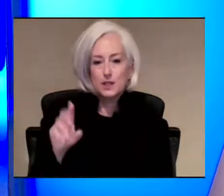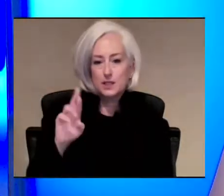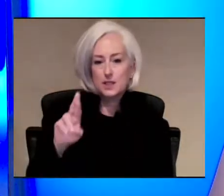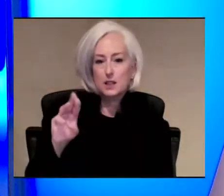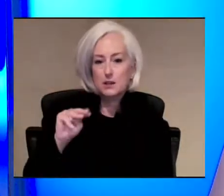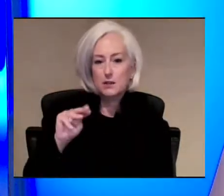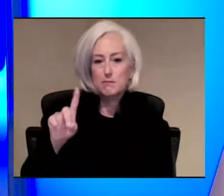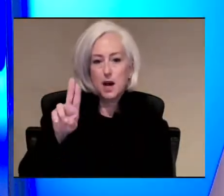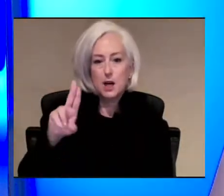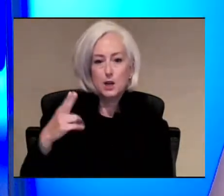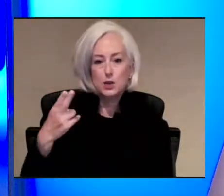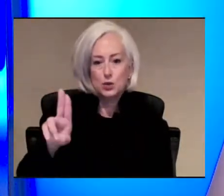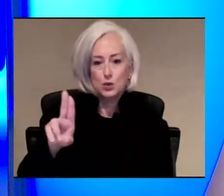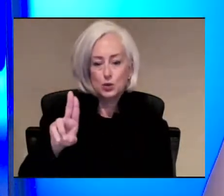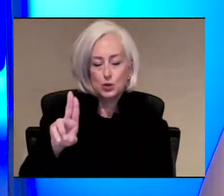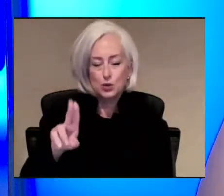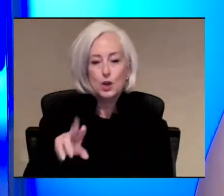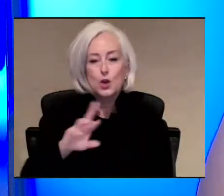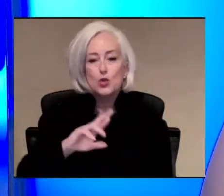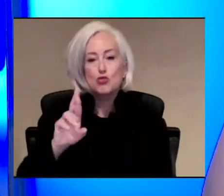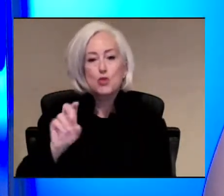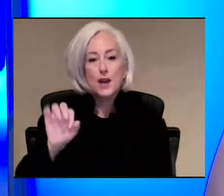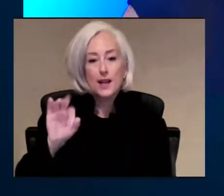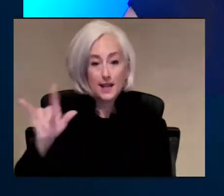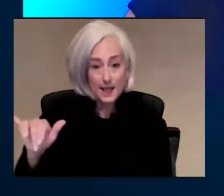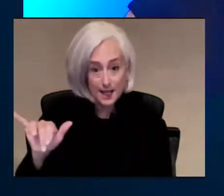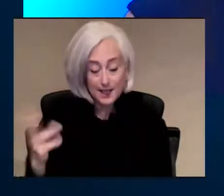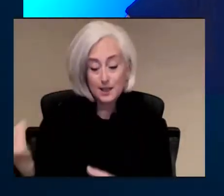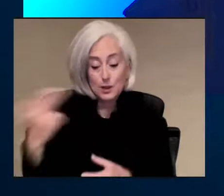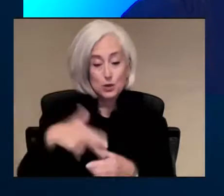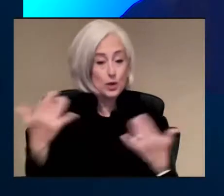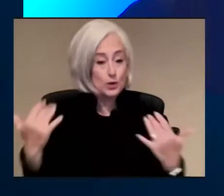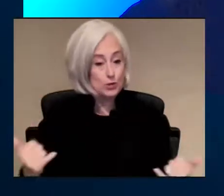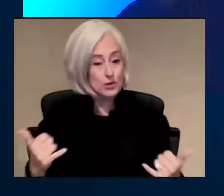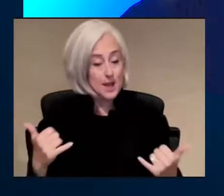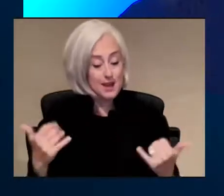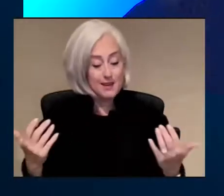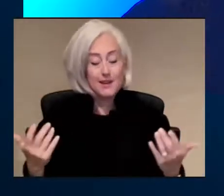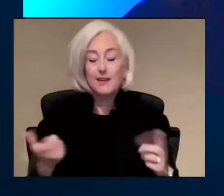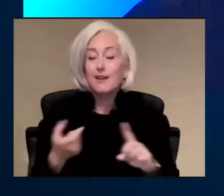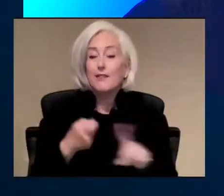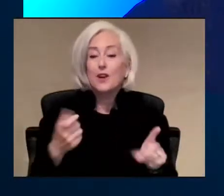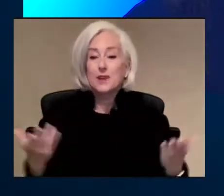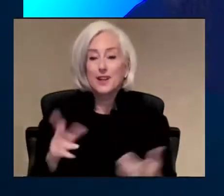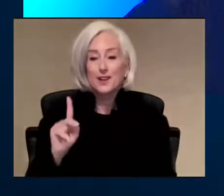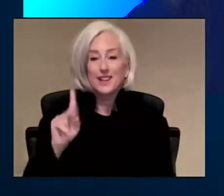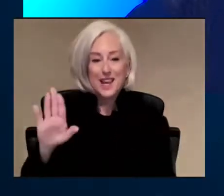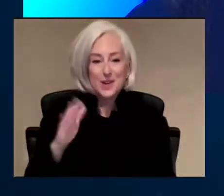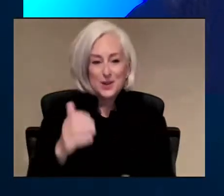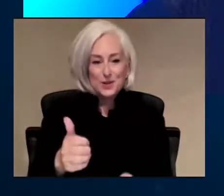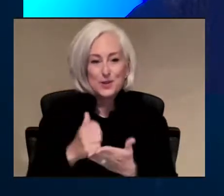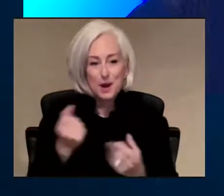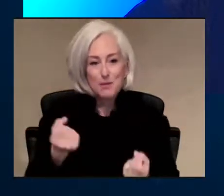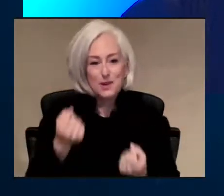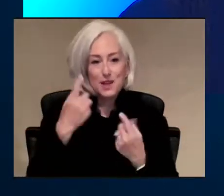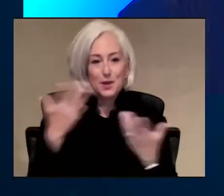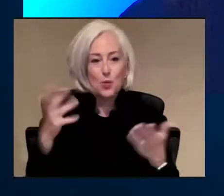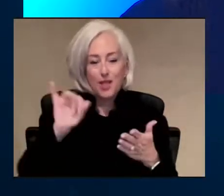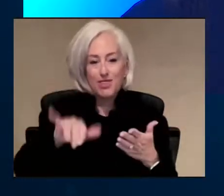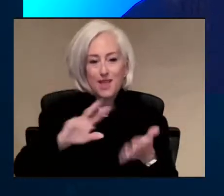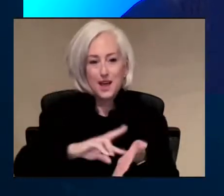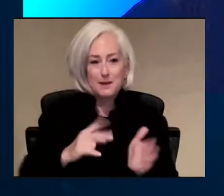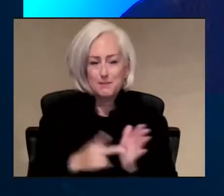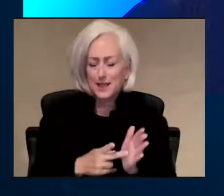cardiologist here at the health system, and he's going to join us just to help us better understand exactly what that is. Good morning, Dr. Reddy. Could you kind of help